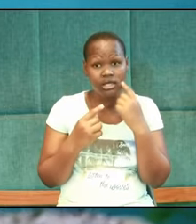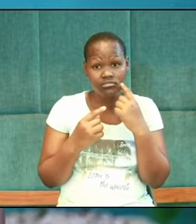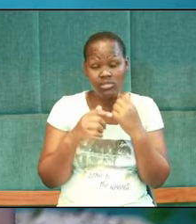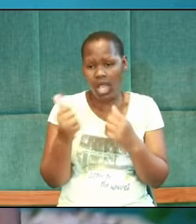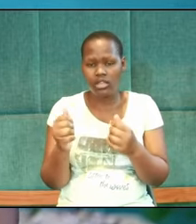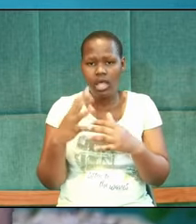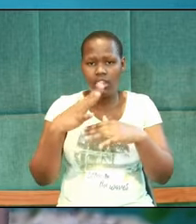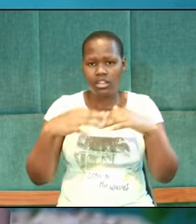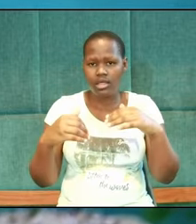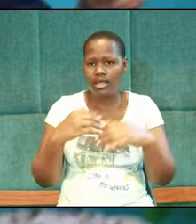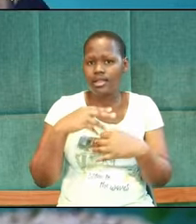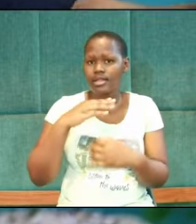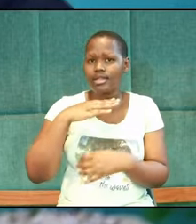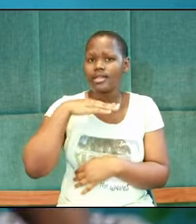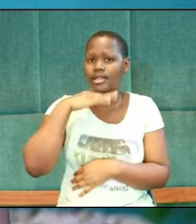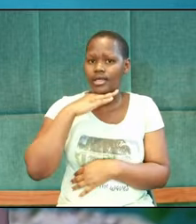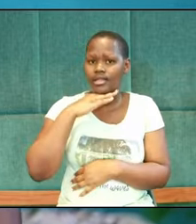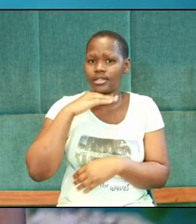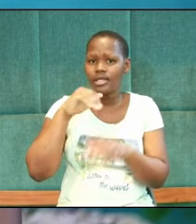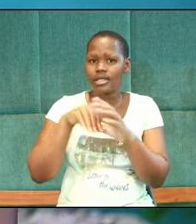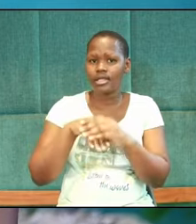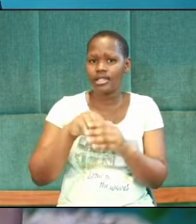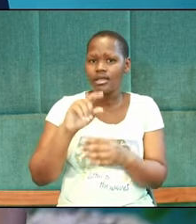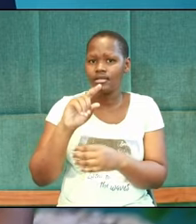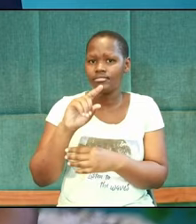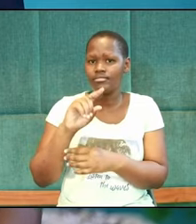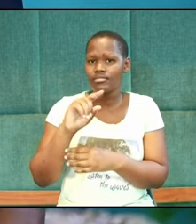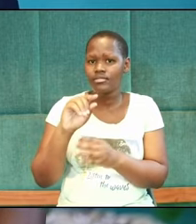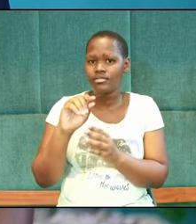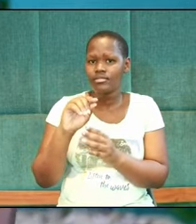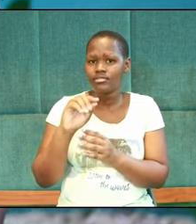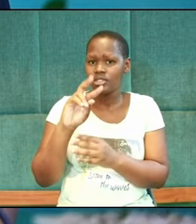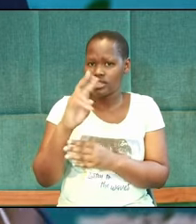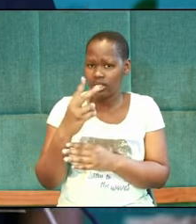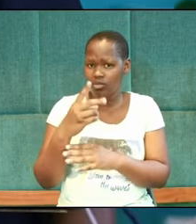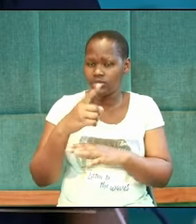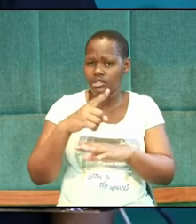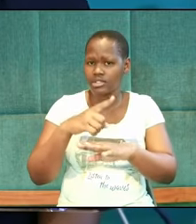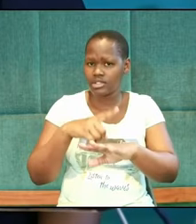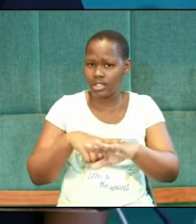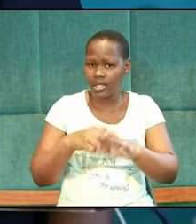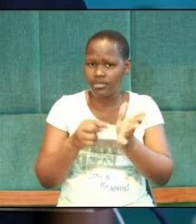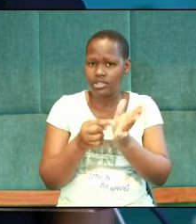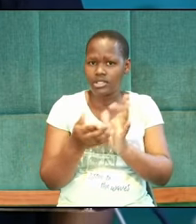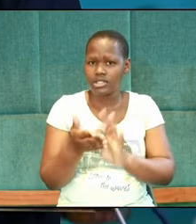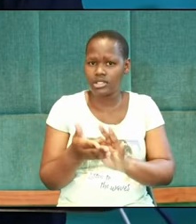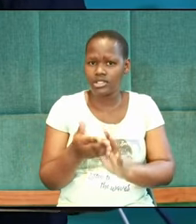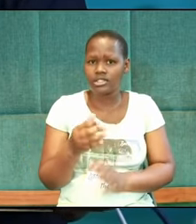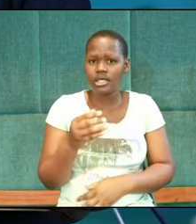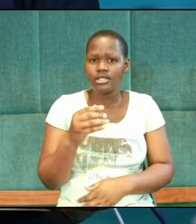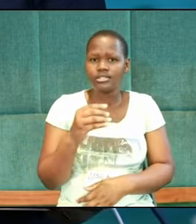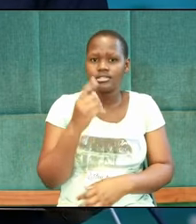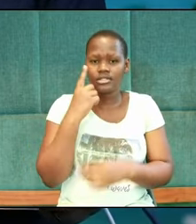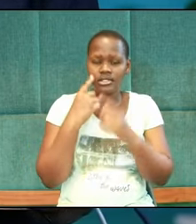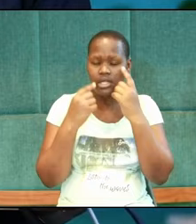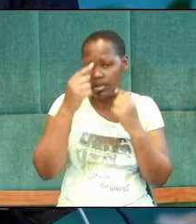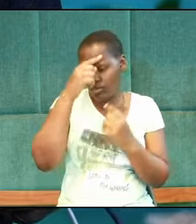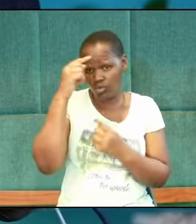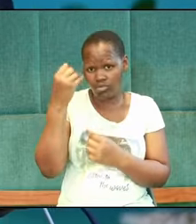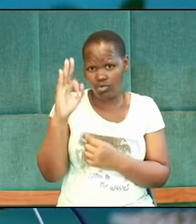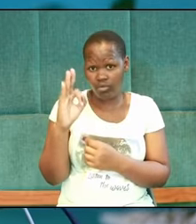death, in the first two instances, the second time Jesus cried was because of ignorance.